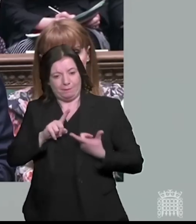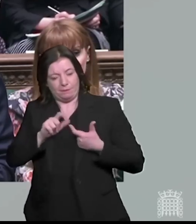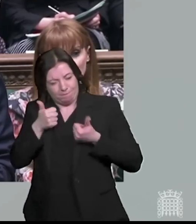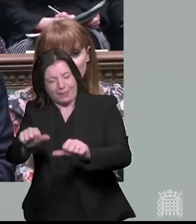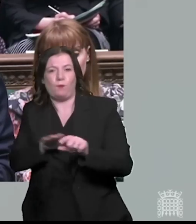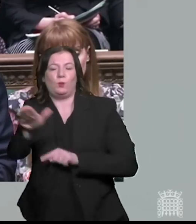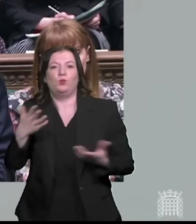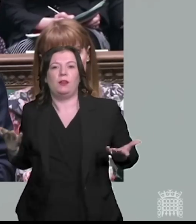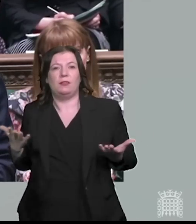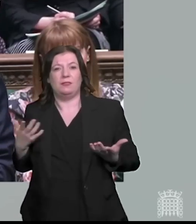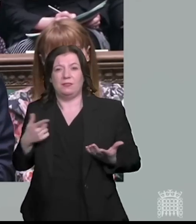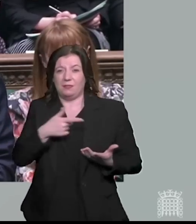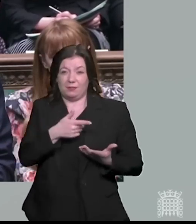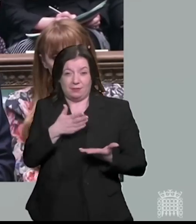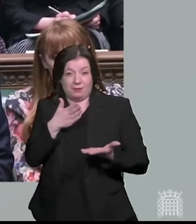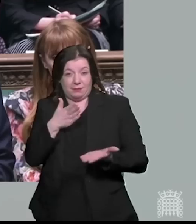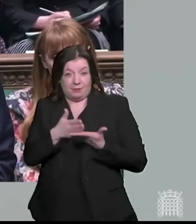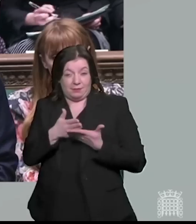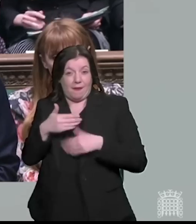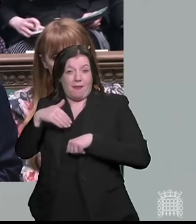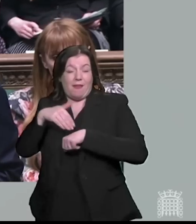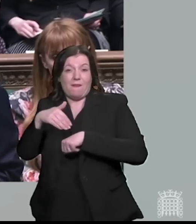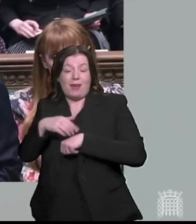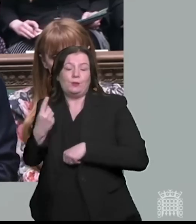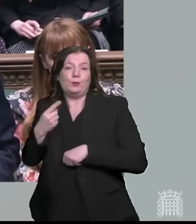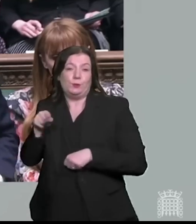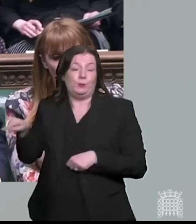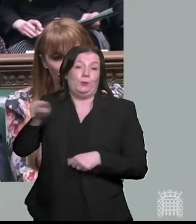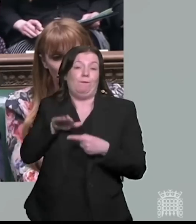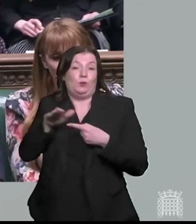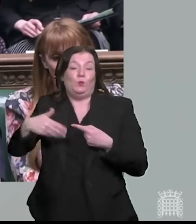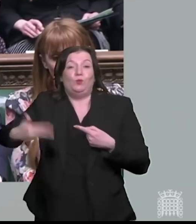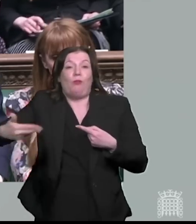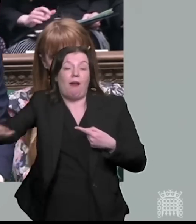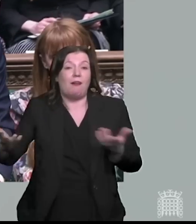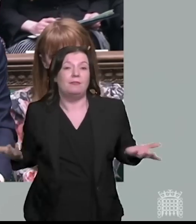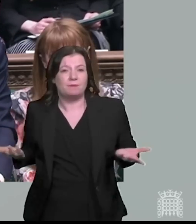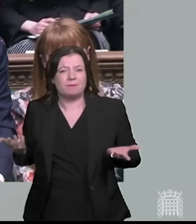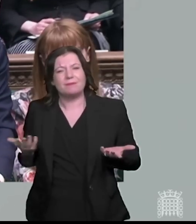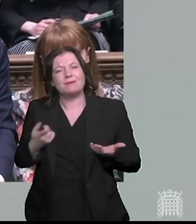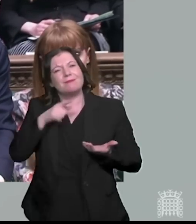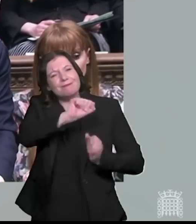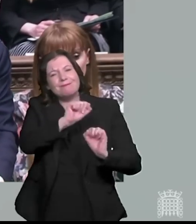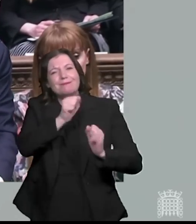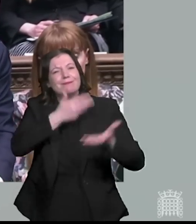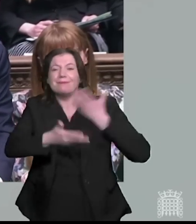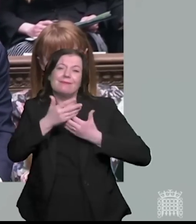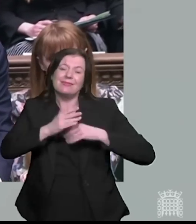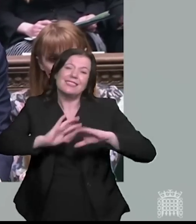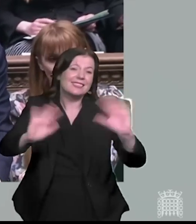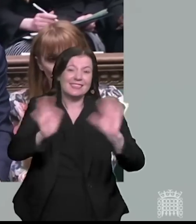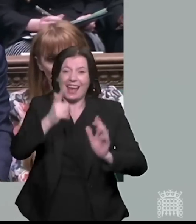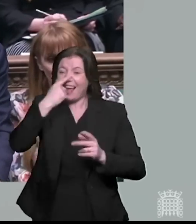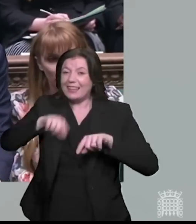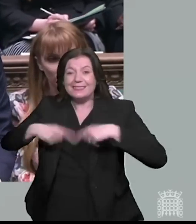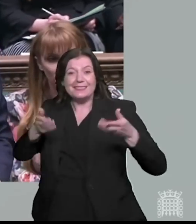ducked today, pain for working people tomorrow. It doesn't have to be like this. Britain has enormous